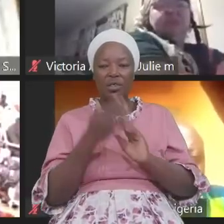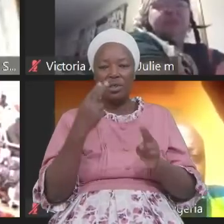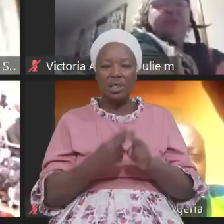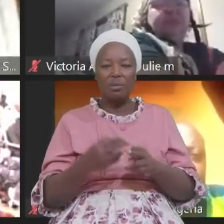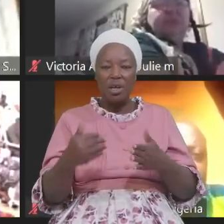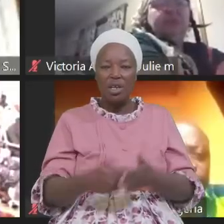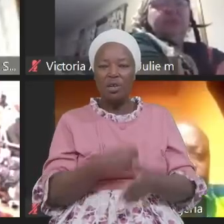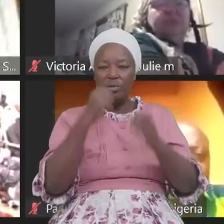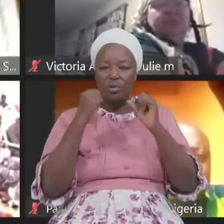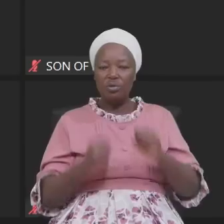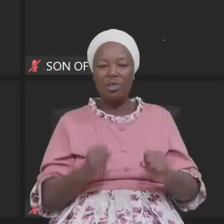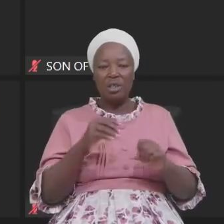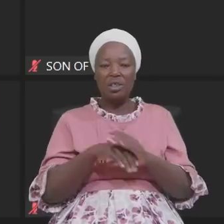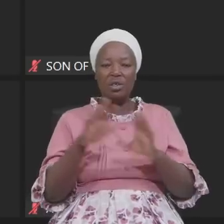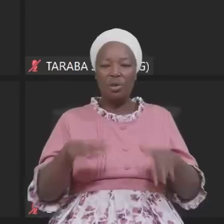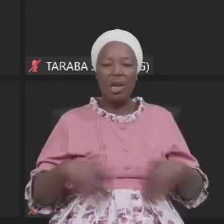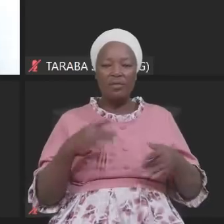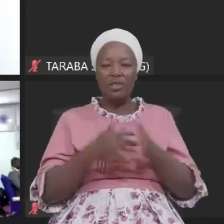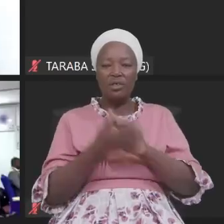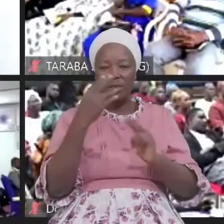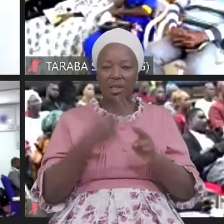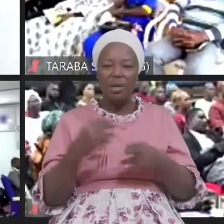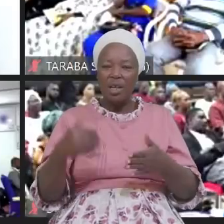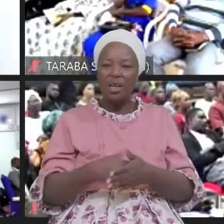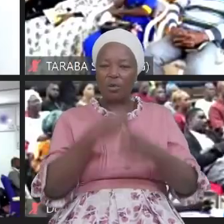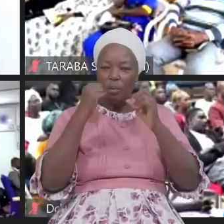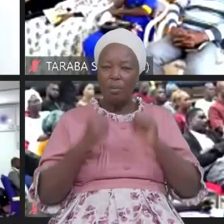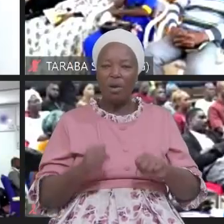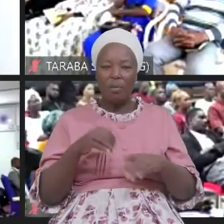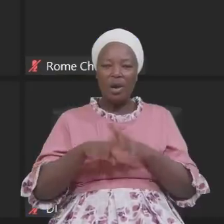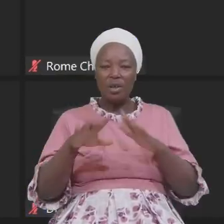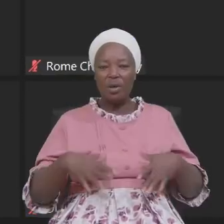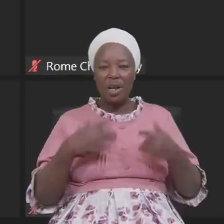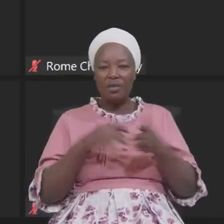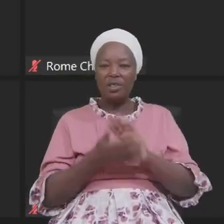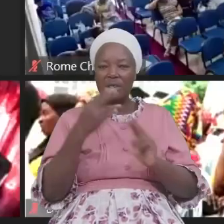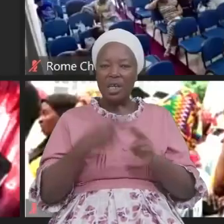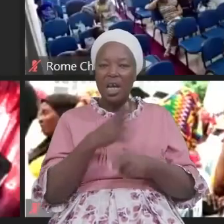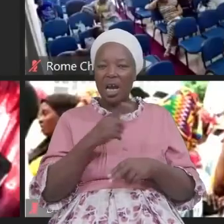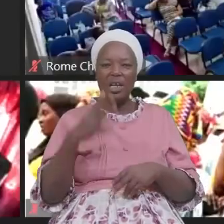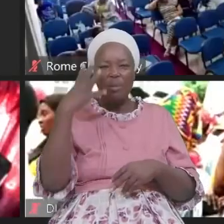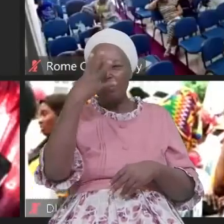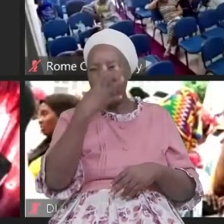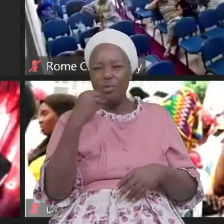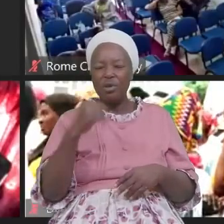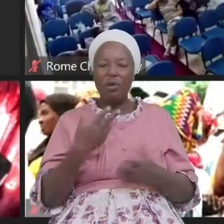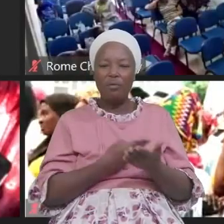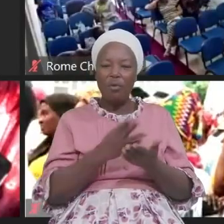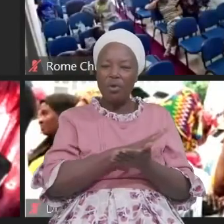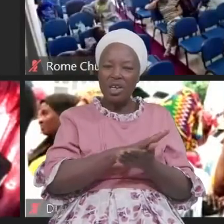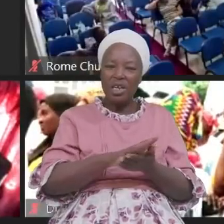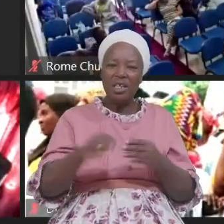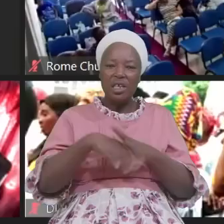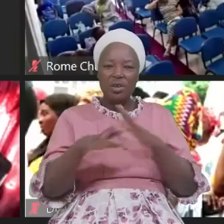strength in your life. New power in your life. And the beauty of holiness in